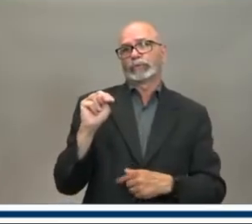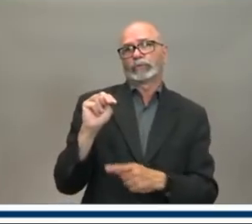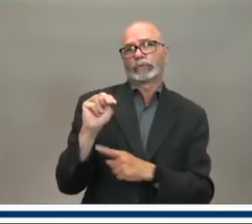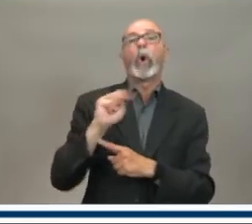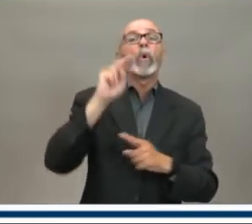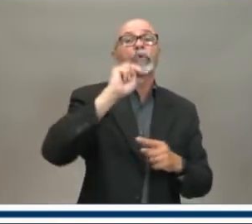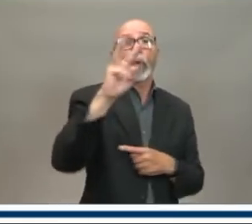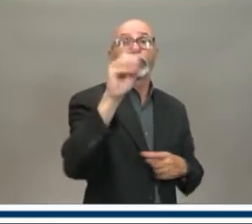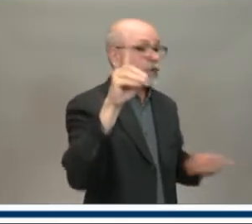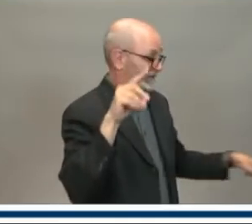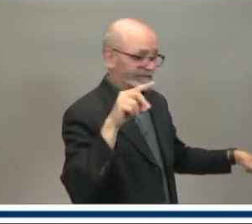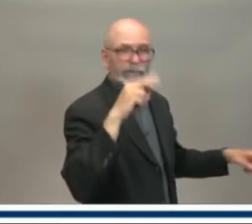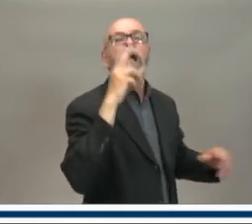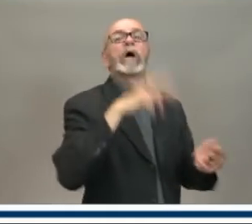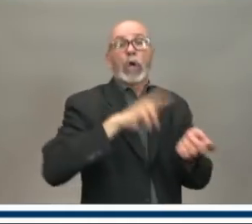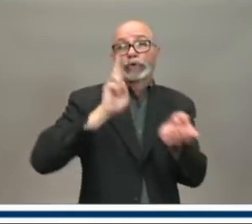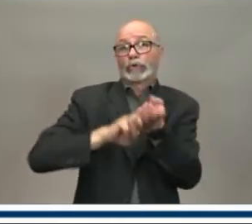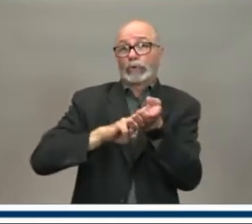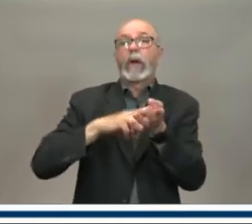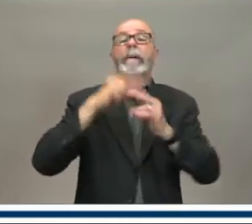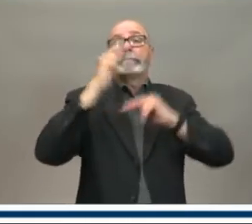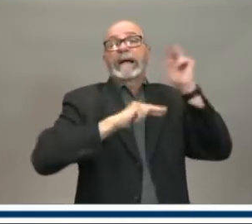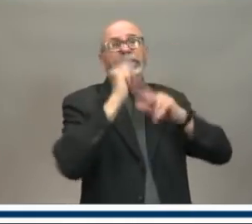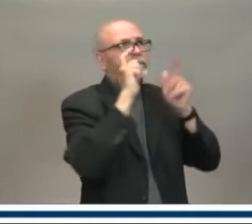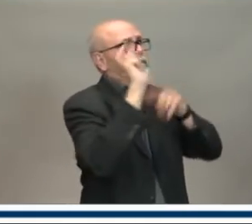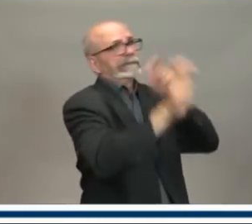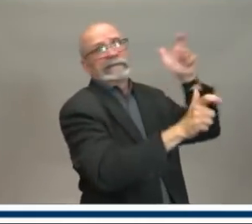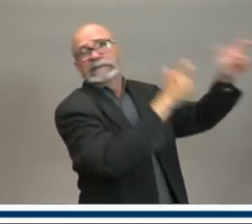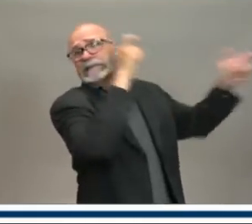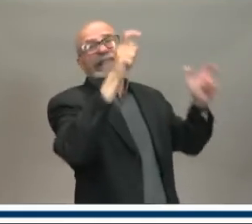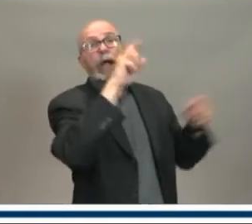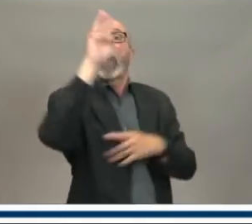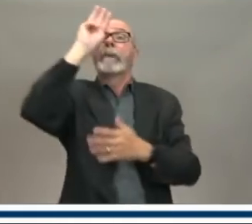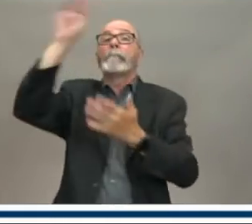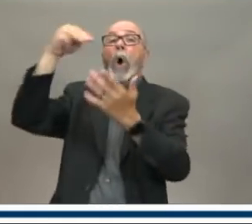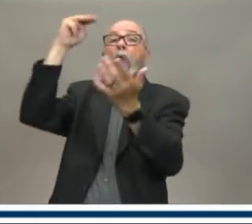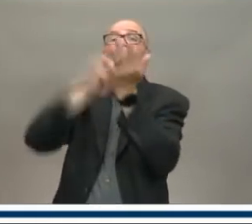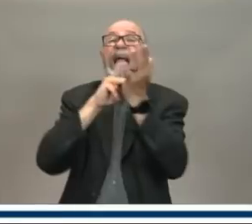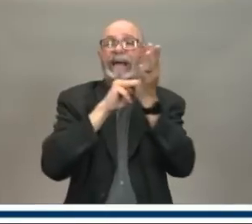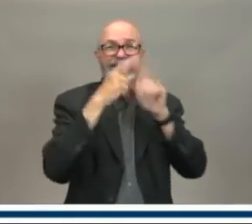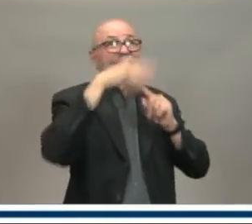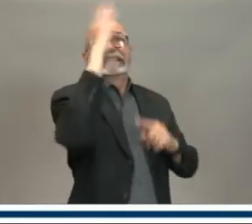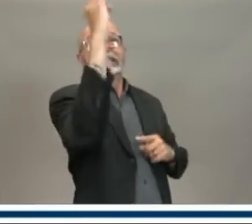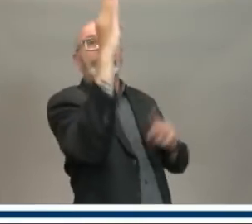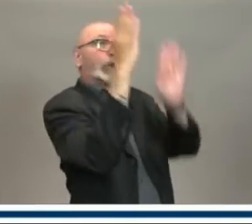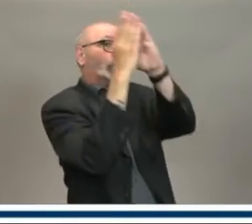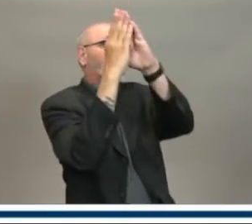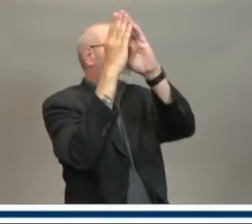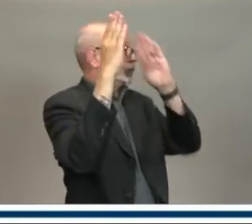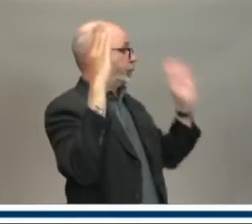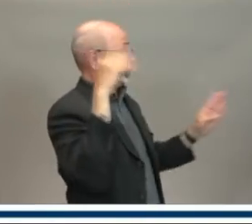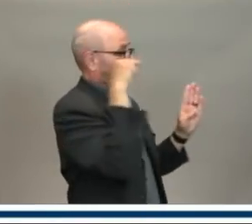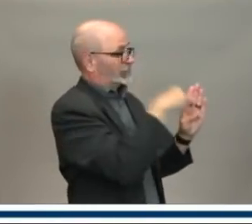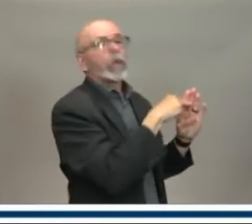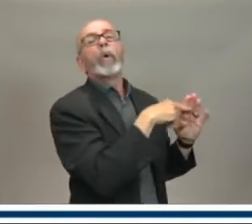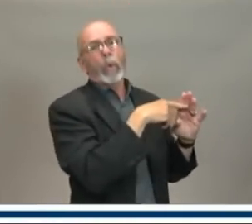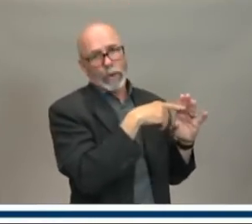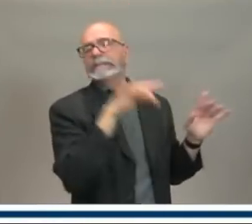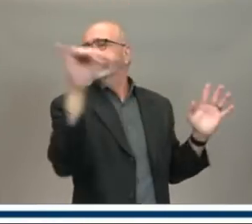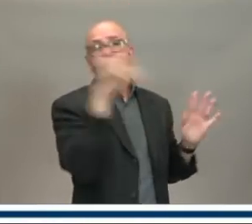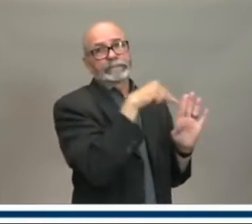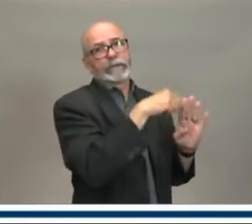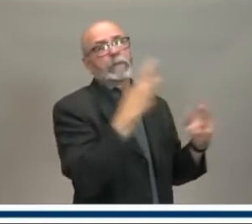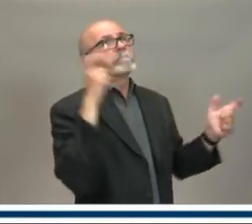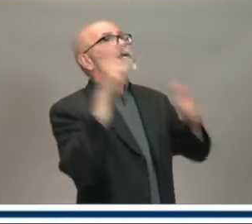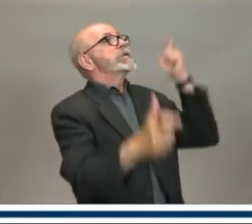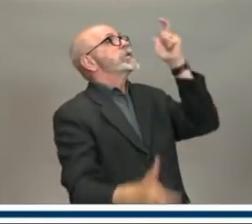a good percentage of our positives have a connection to Northwood. To my understanding, neither one of those two provinces have a